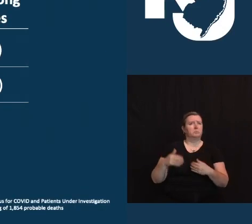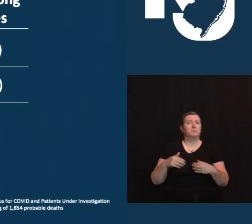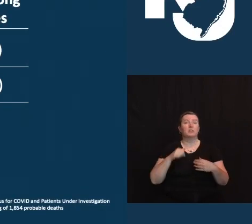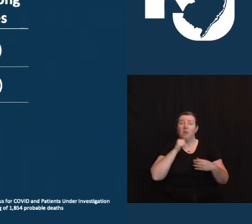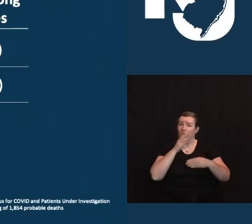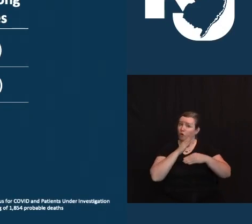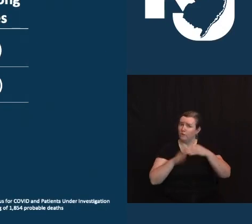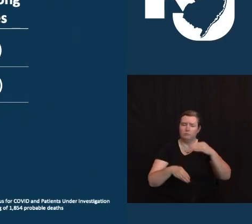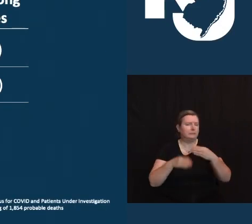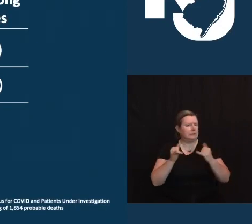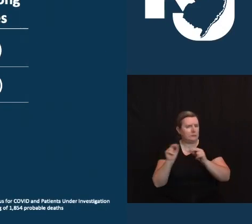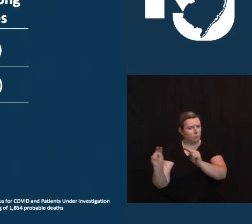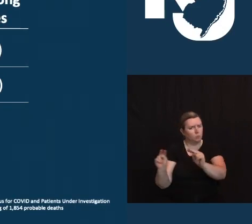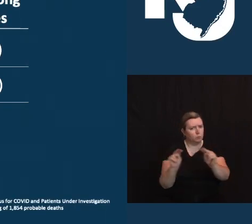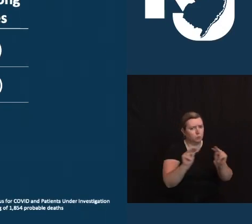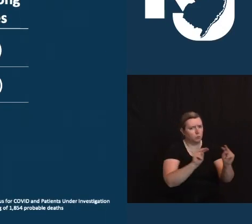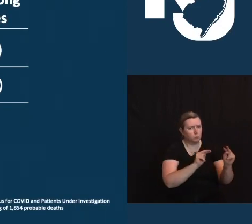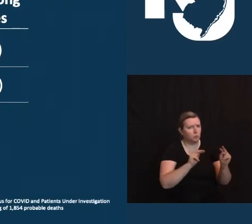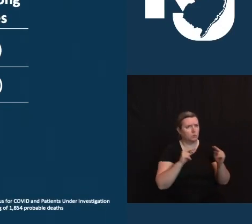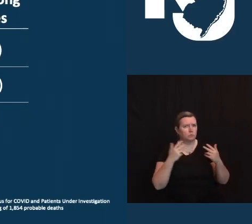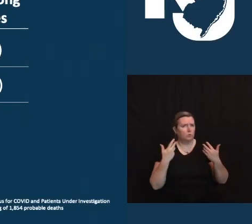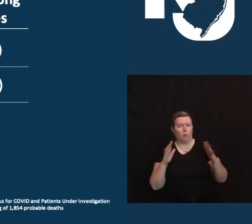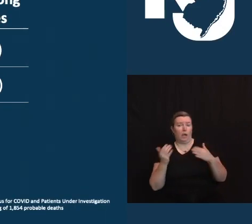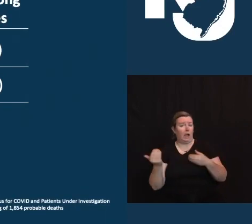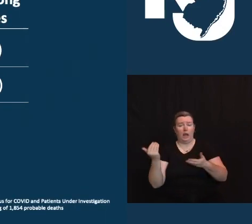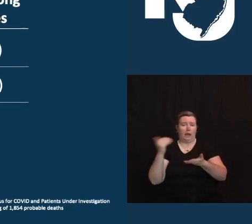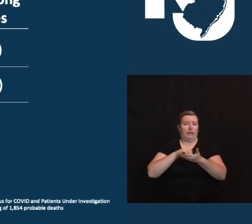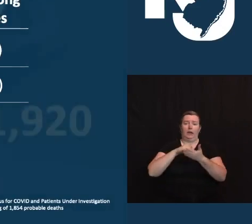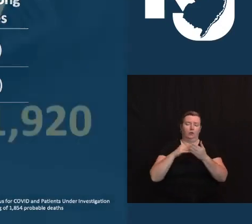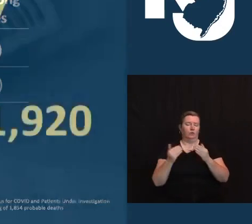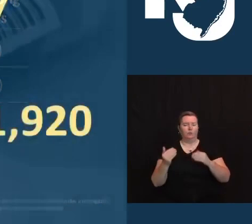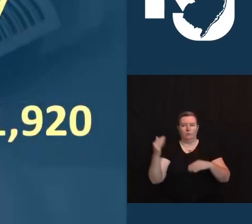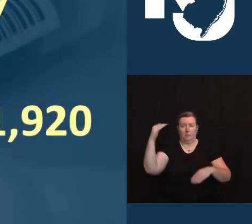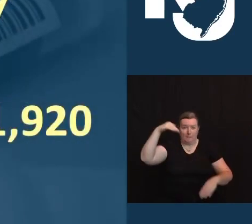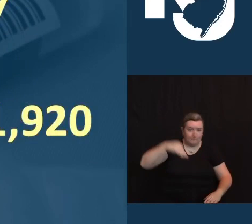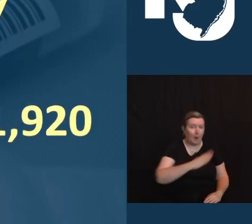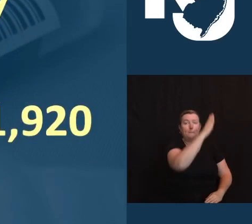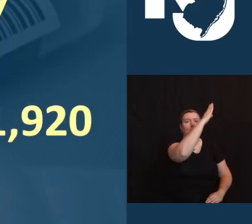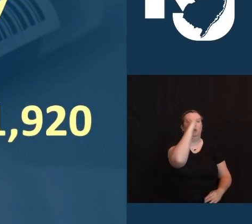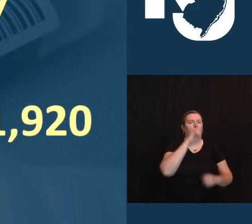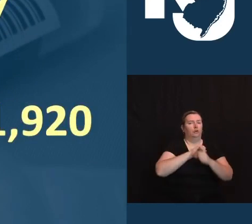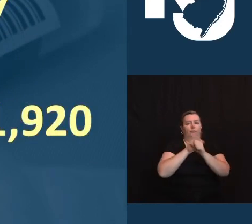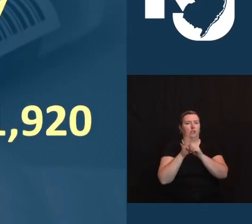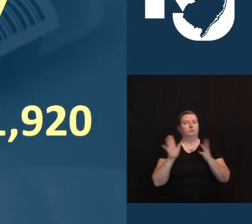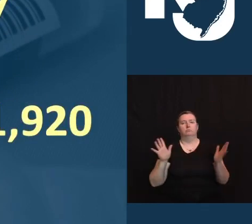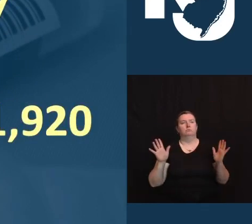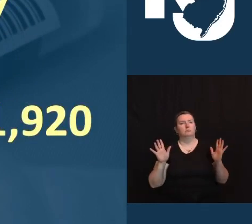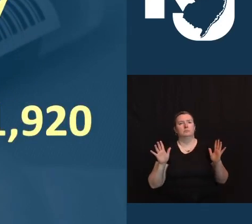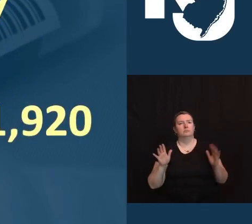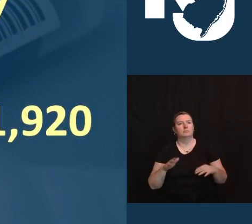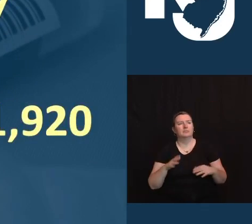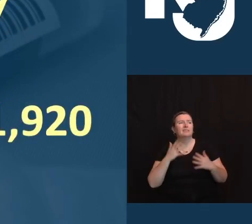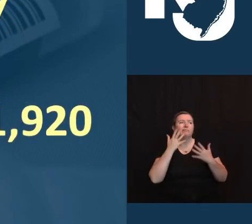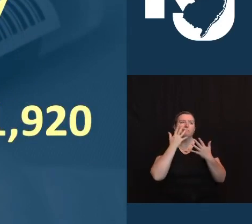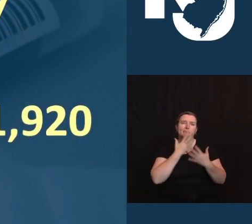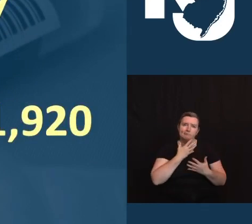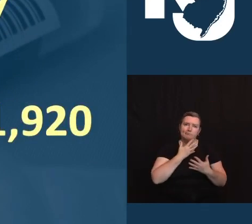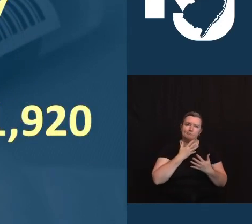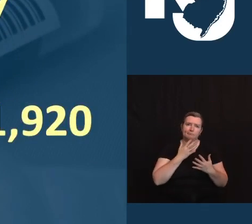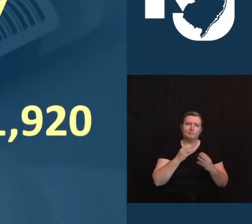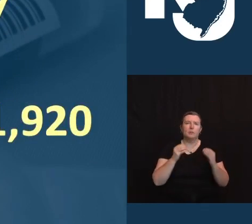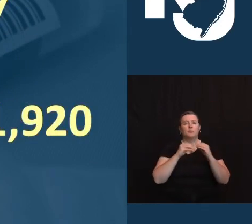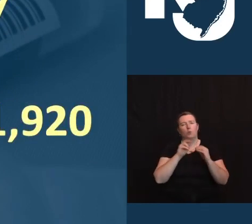not experience a rebound of COVID-19. Sadly, with the heaviest hearts today, we report an additional